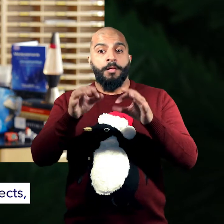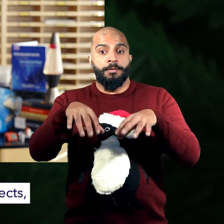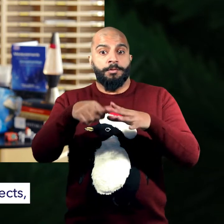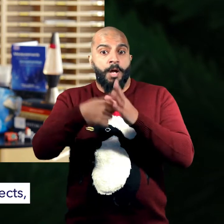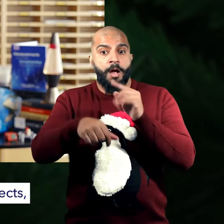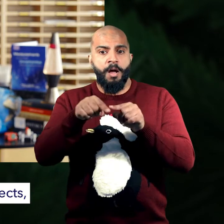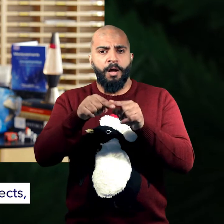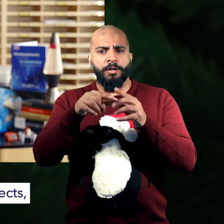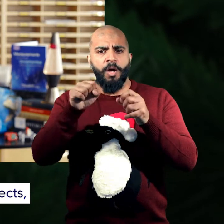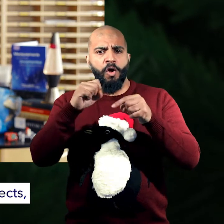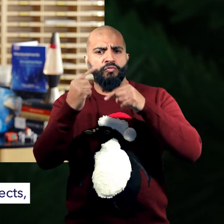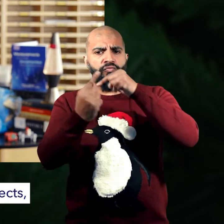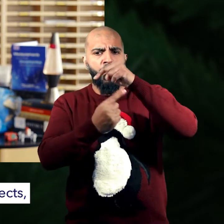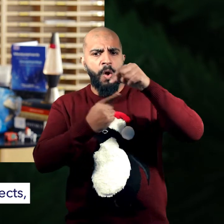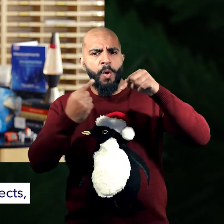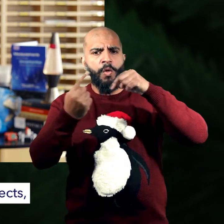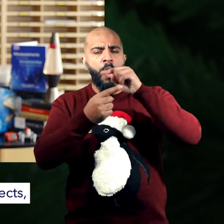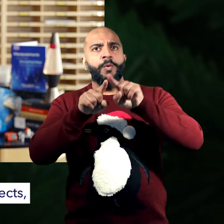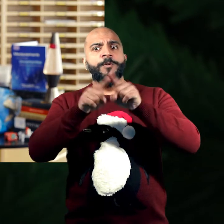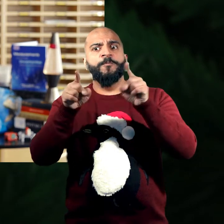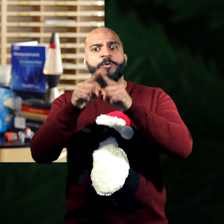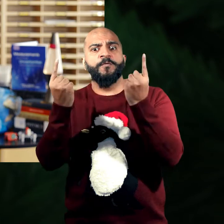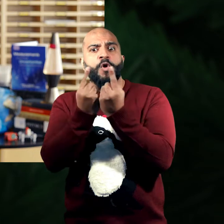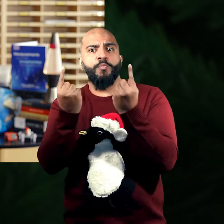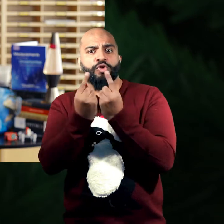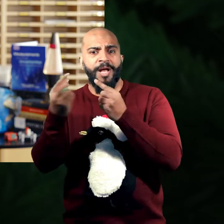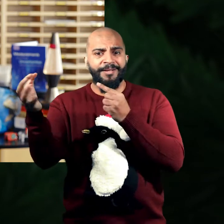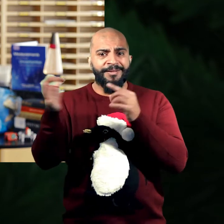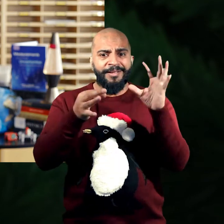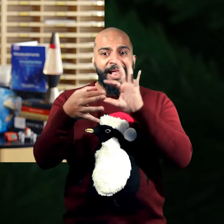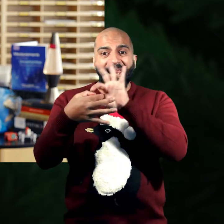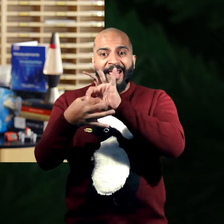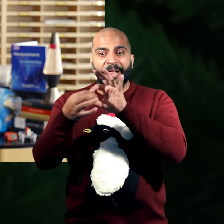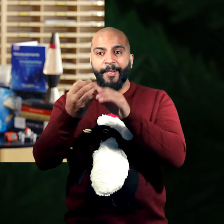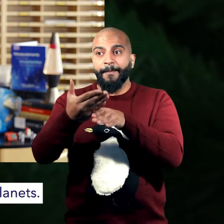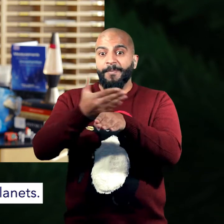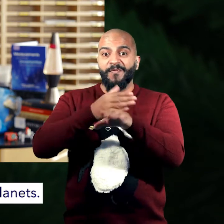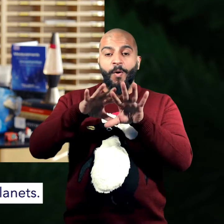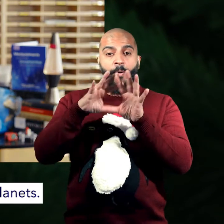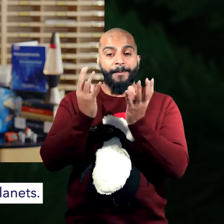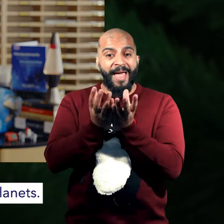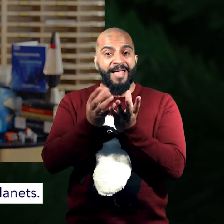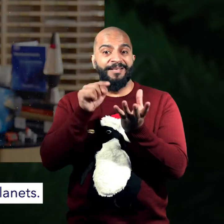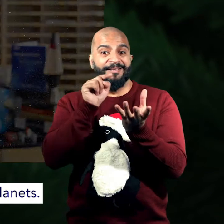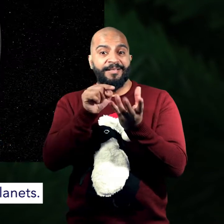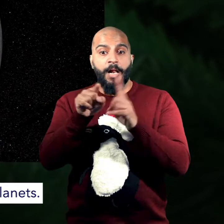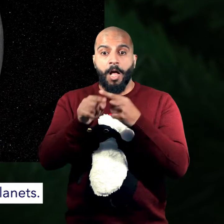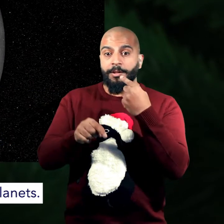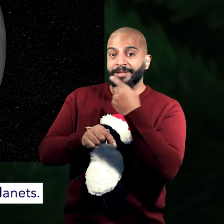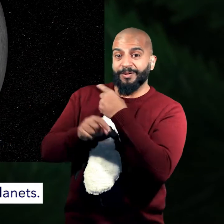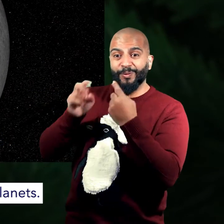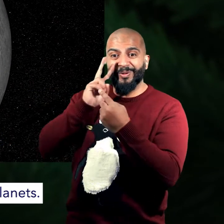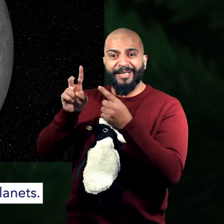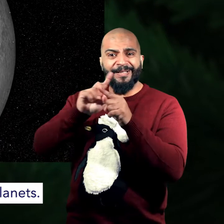stage, but they might end up colliding with other objects, other planets, other protoplanets, and then you'll end up seeing